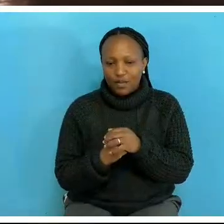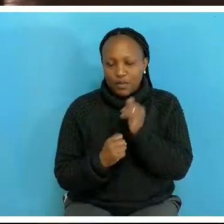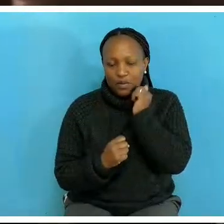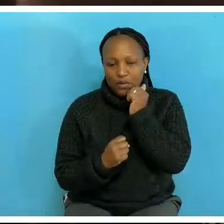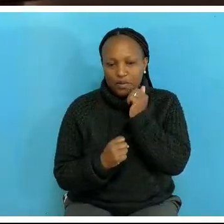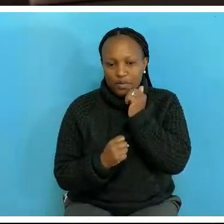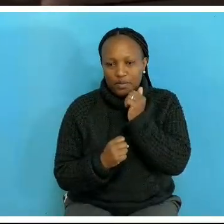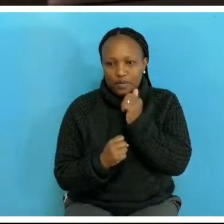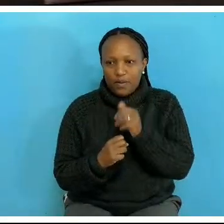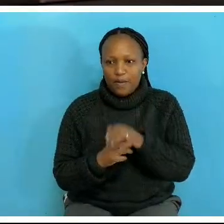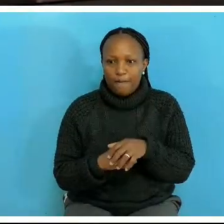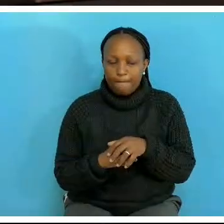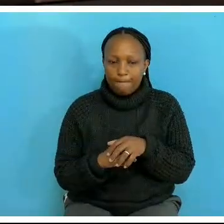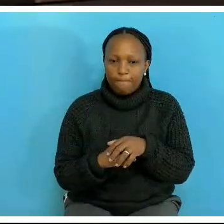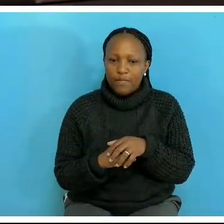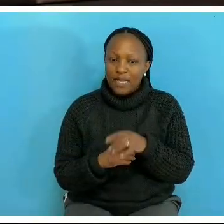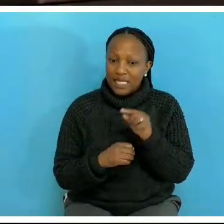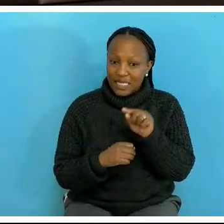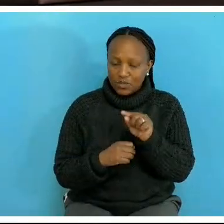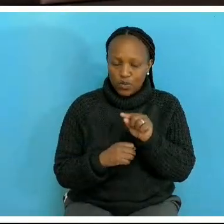the pinch of everything.